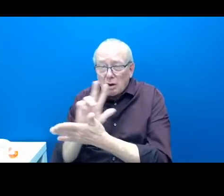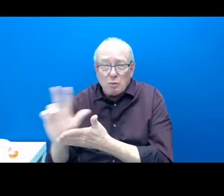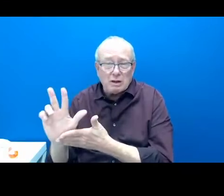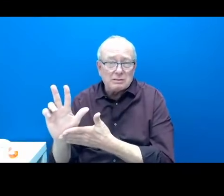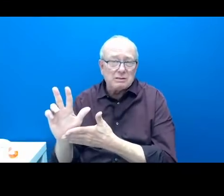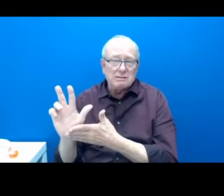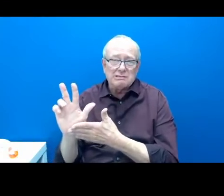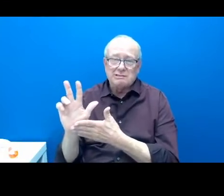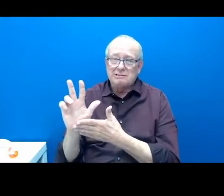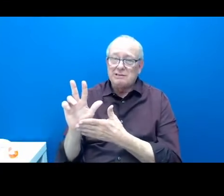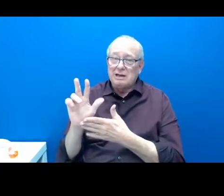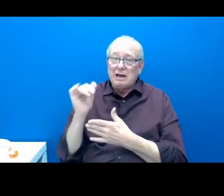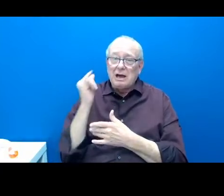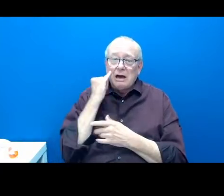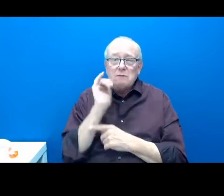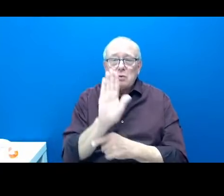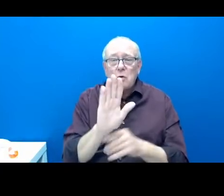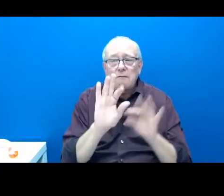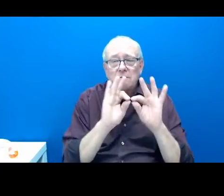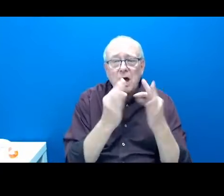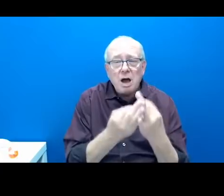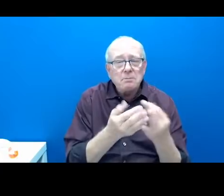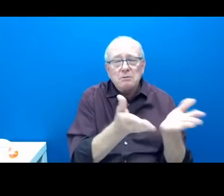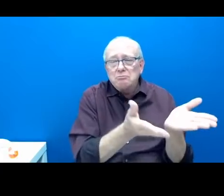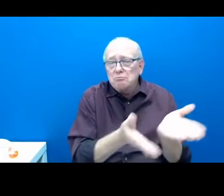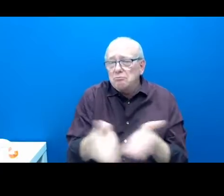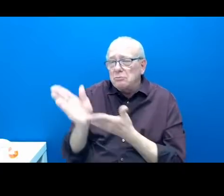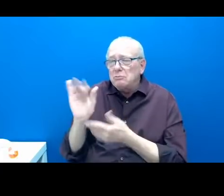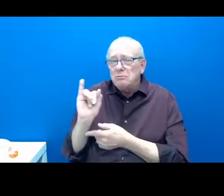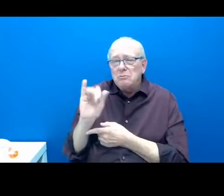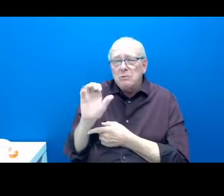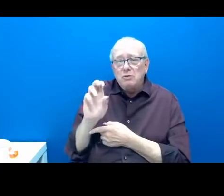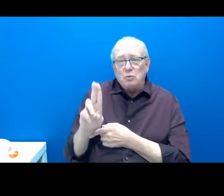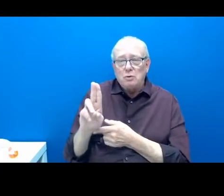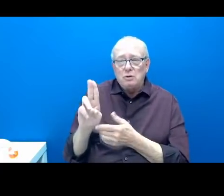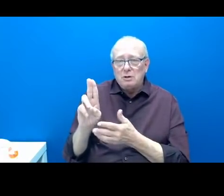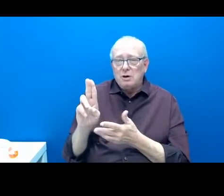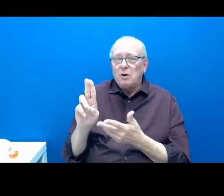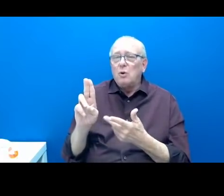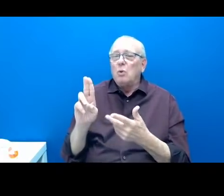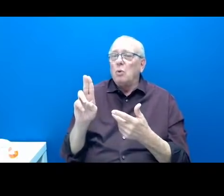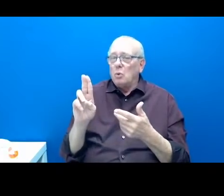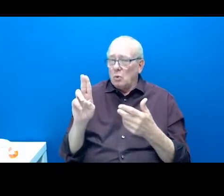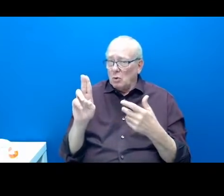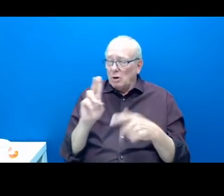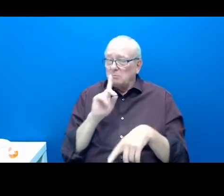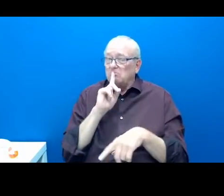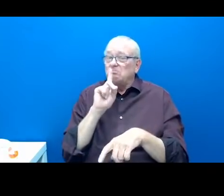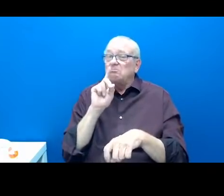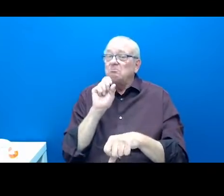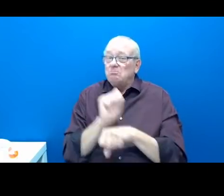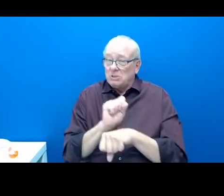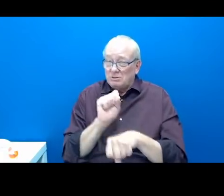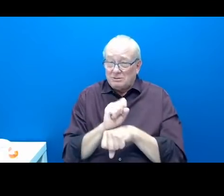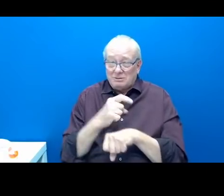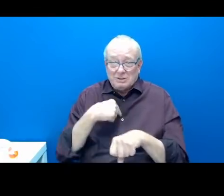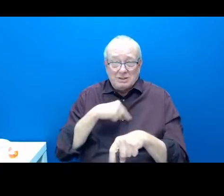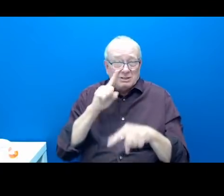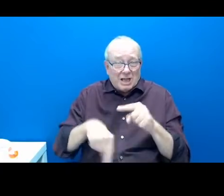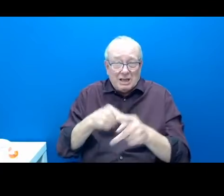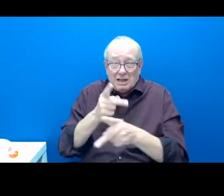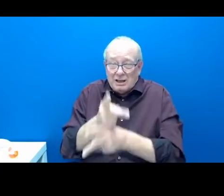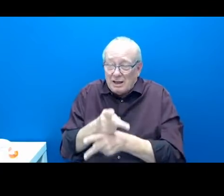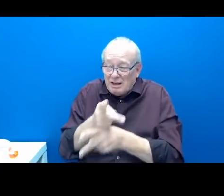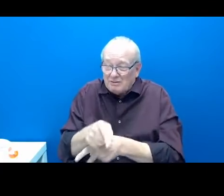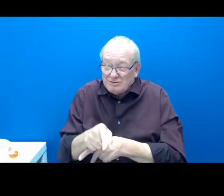or if your loved one ends up in the ICU, there's going to be a very real chance that we may not be able to look after